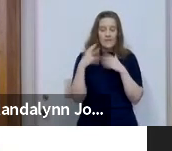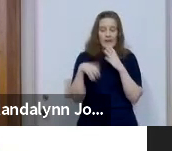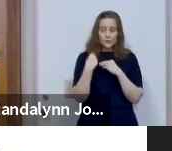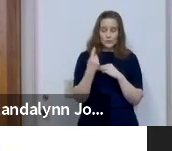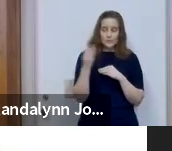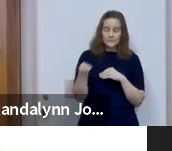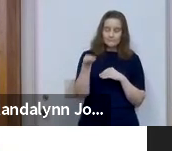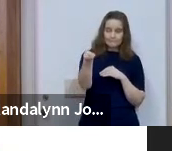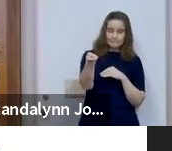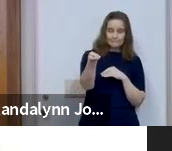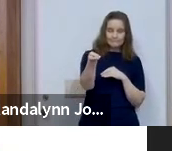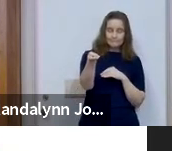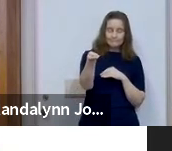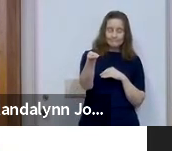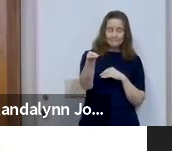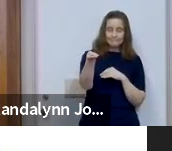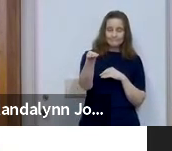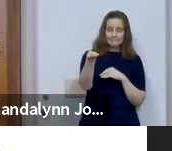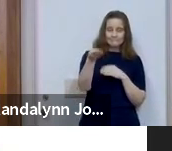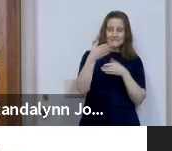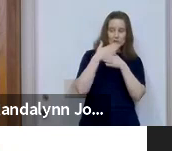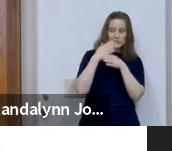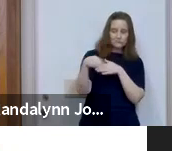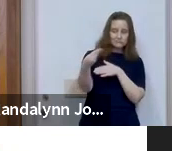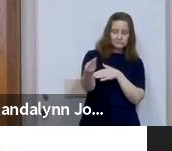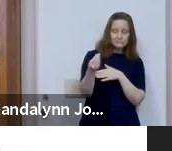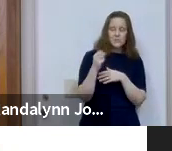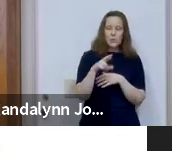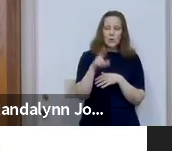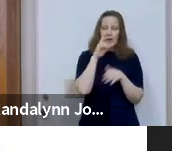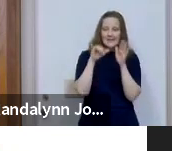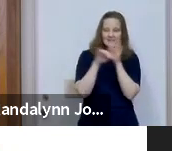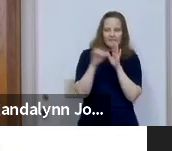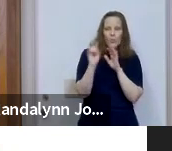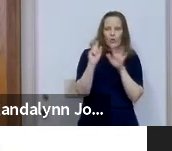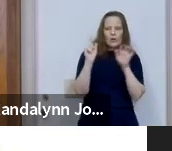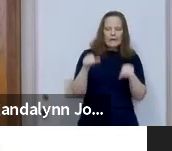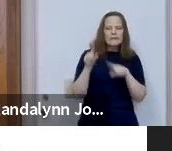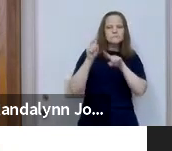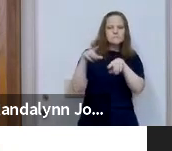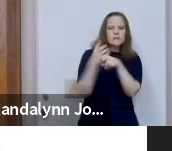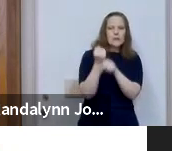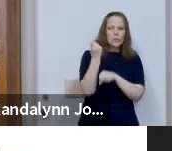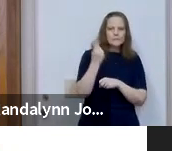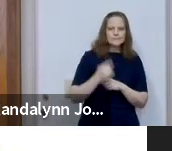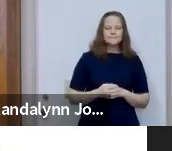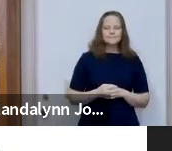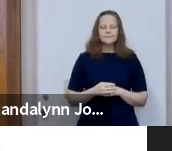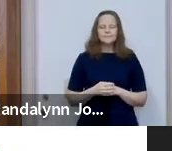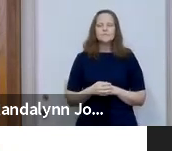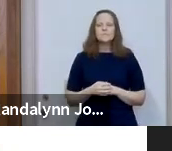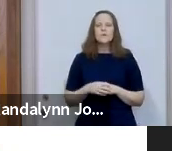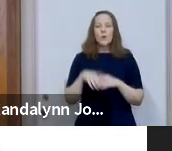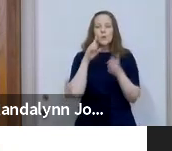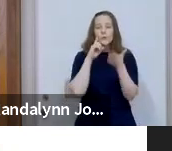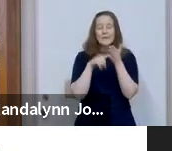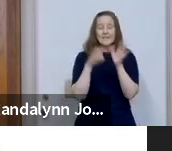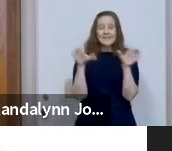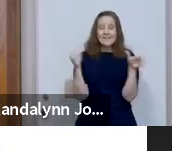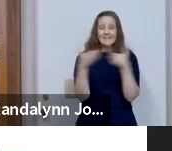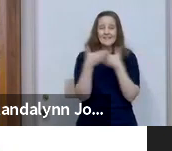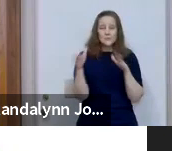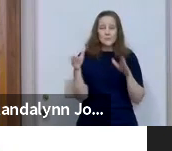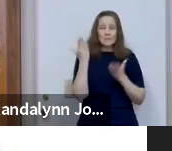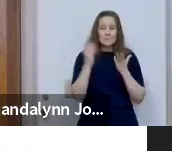you, offer it to them, or just generally identify where they could go to get one. So we recognize in the classroom that that may not